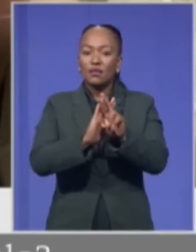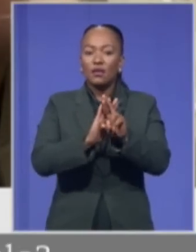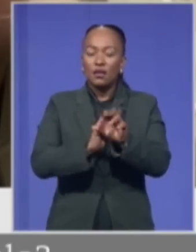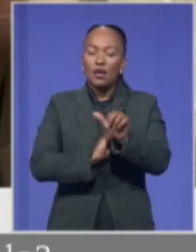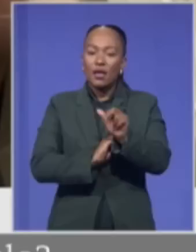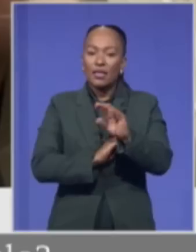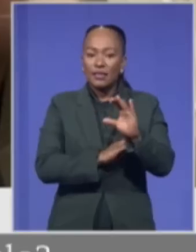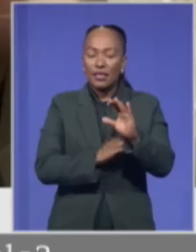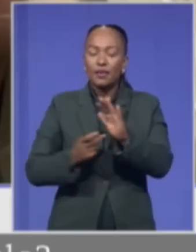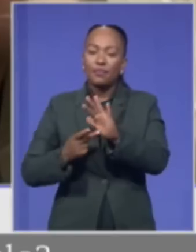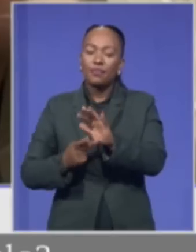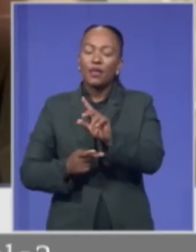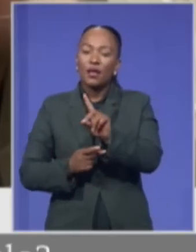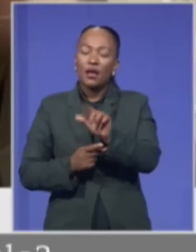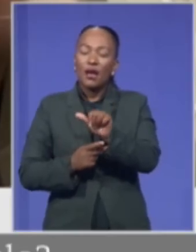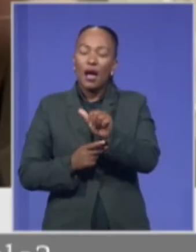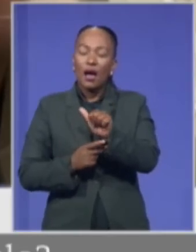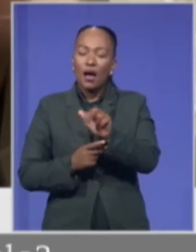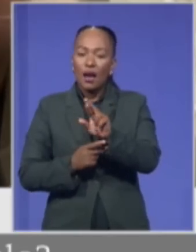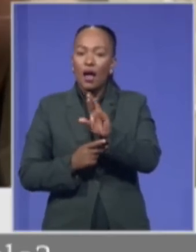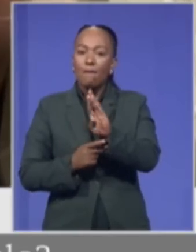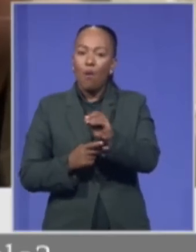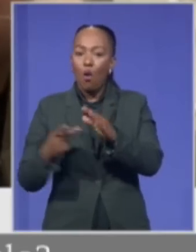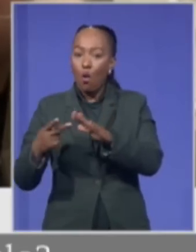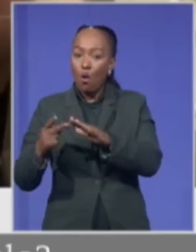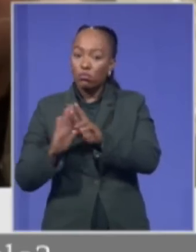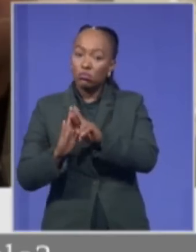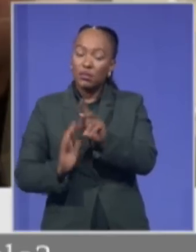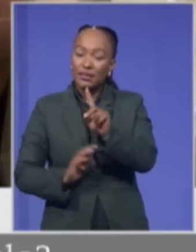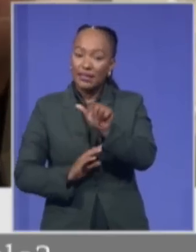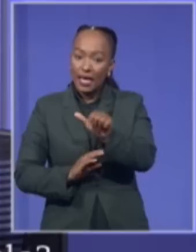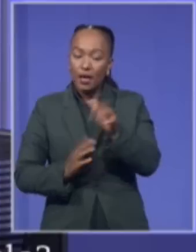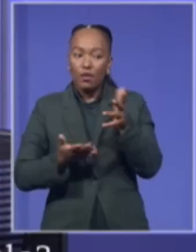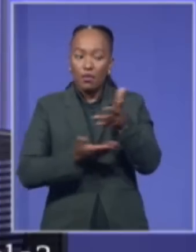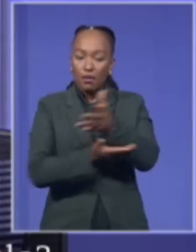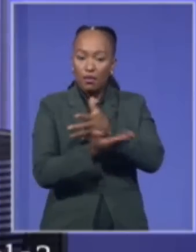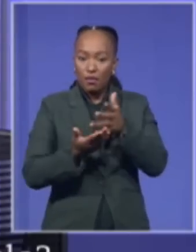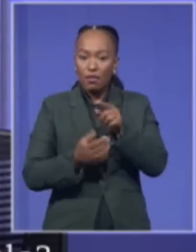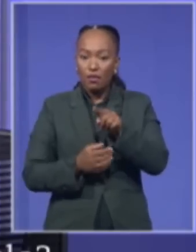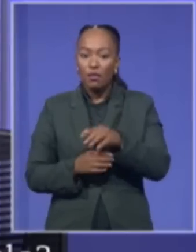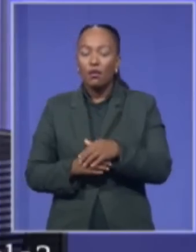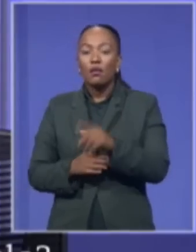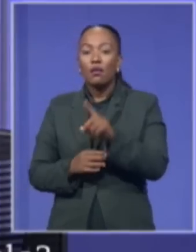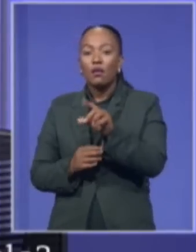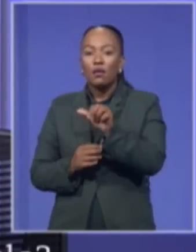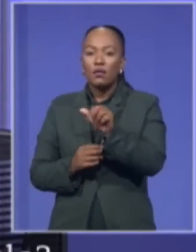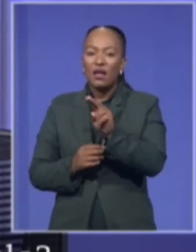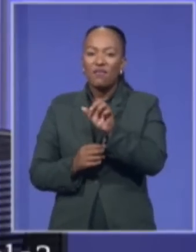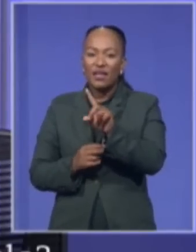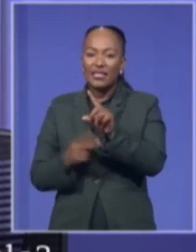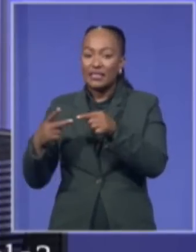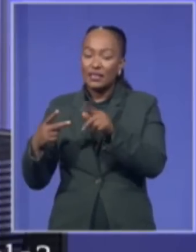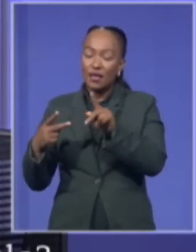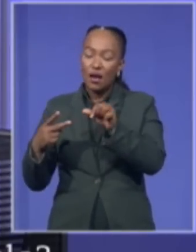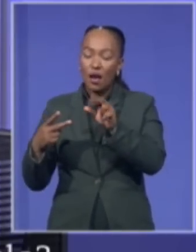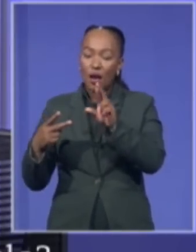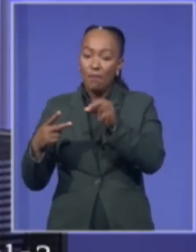Gagau e le moedi wa DA ho utlwa maikutlo a mega ka bobedi ntlheng enana. David le Karabo ke a lemola ditabeng tsa